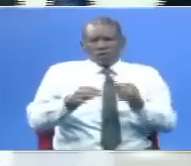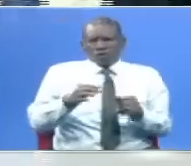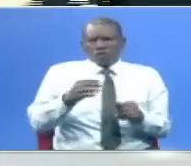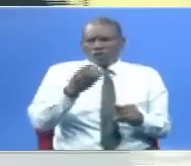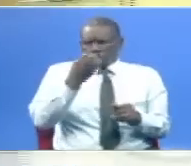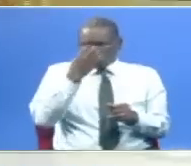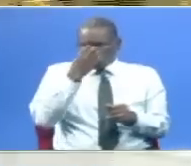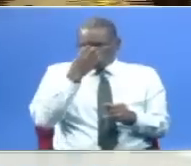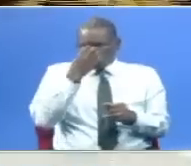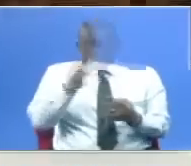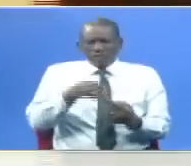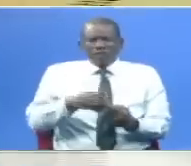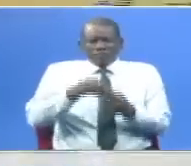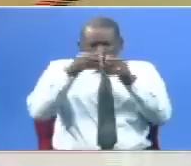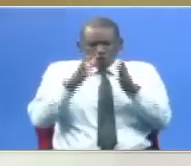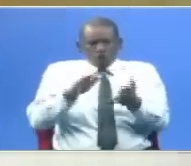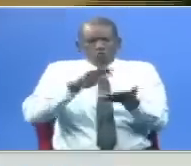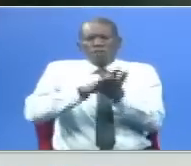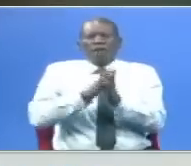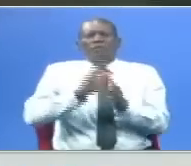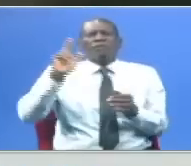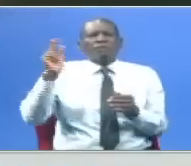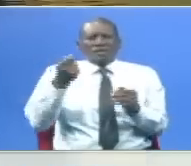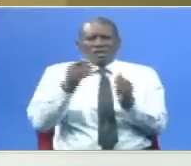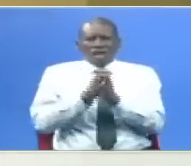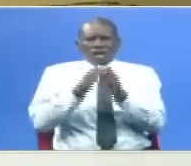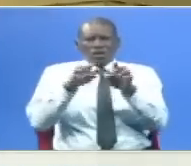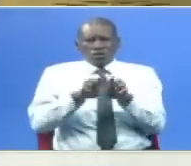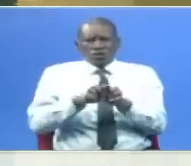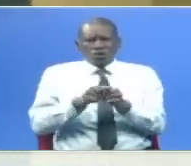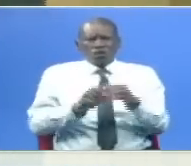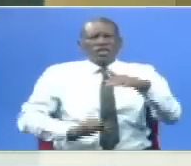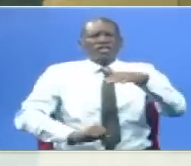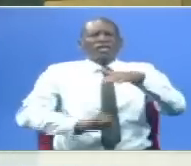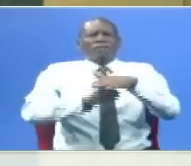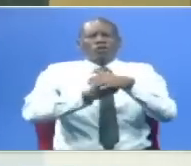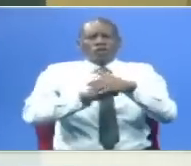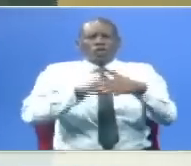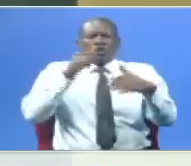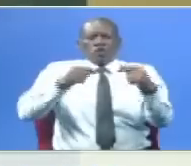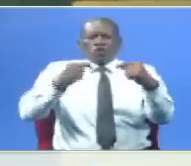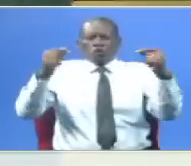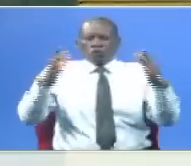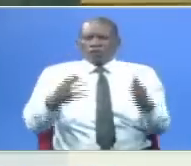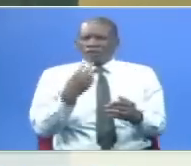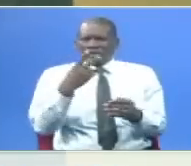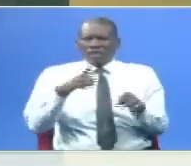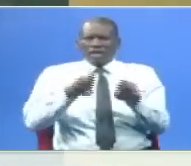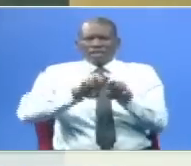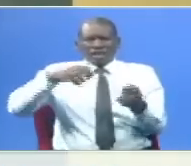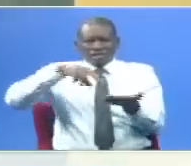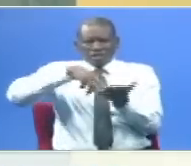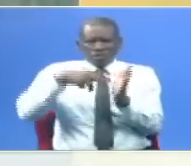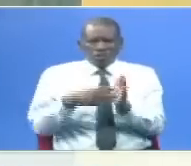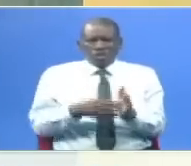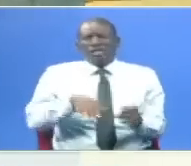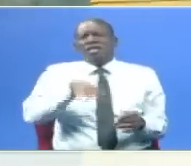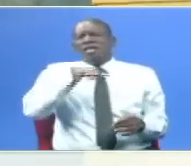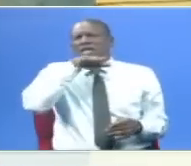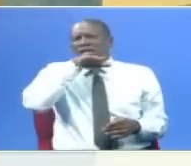privilege of ascending to power, and in place threw his weight behind what his opponents saw as another project,